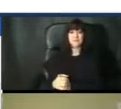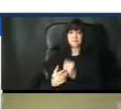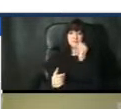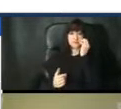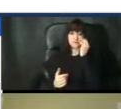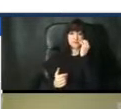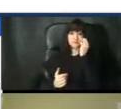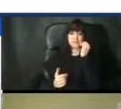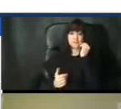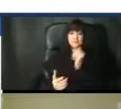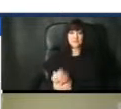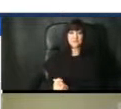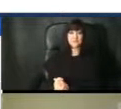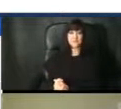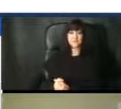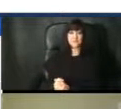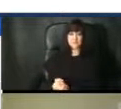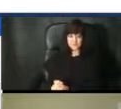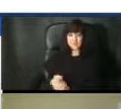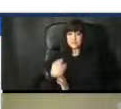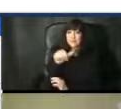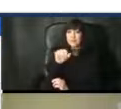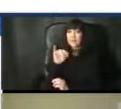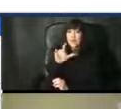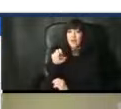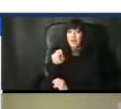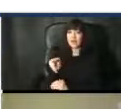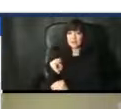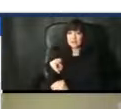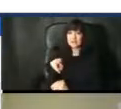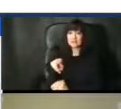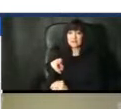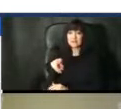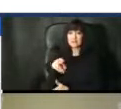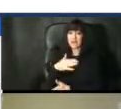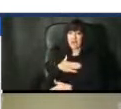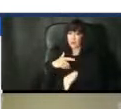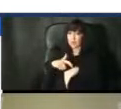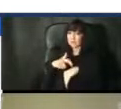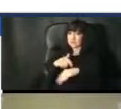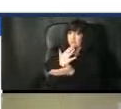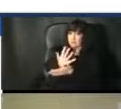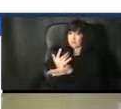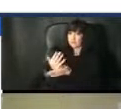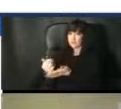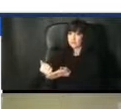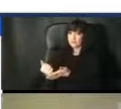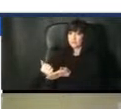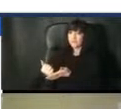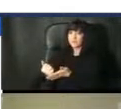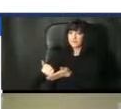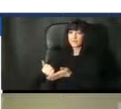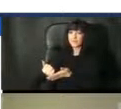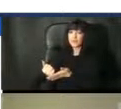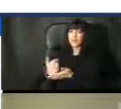That's awesome. So if you don't mind, I think what I'll do, because I think we're moving just towards the end of our time, is as you're kind